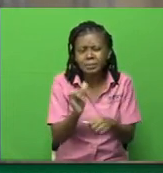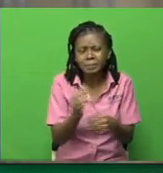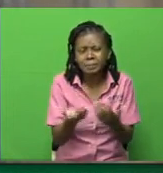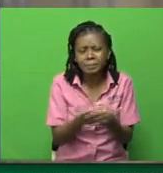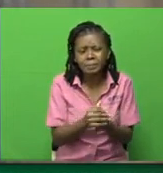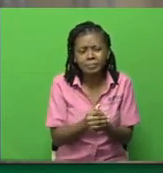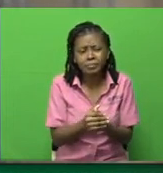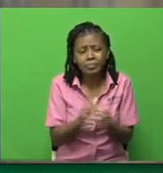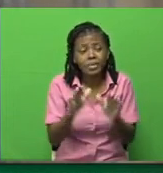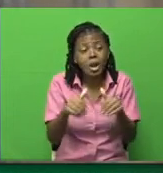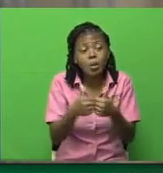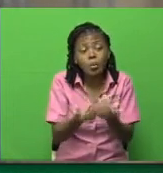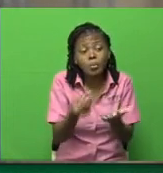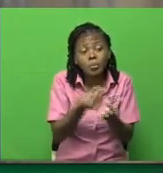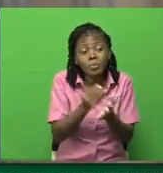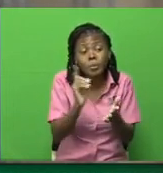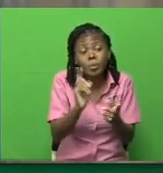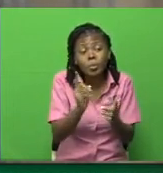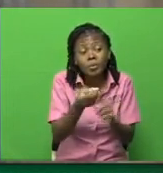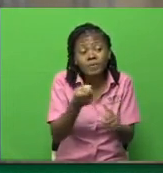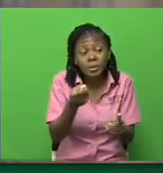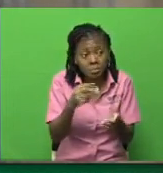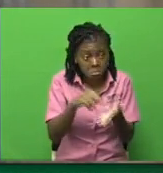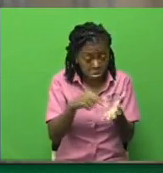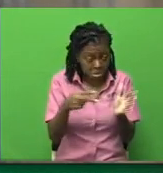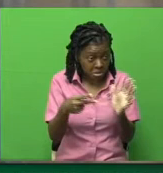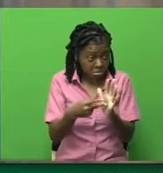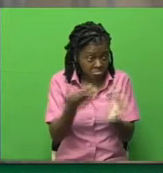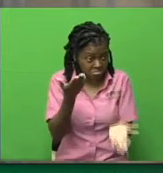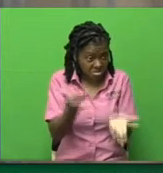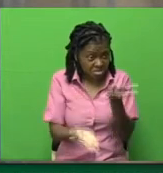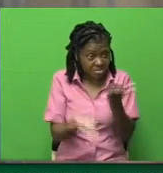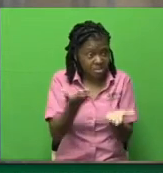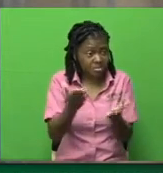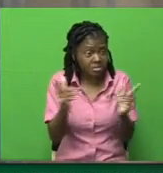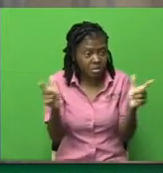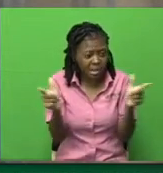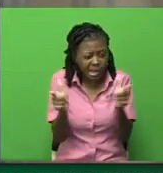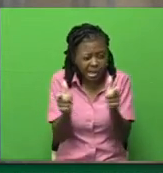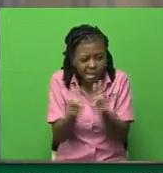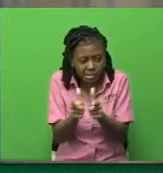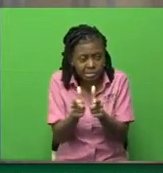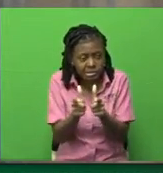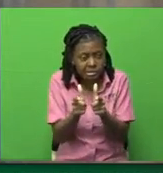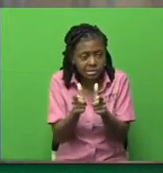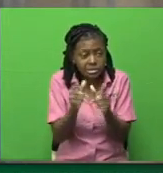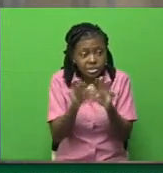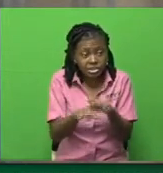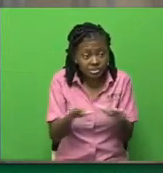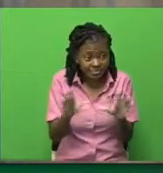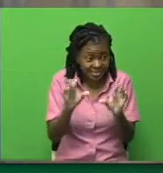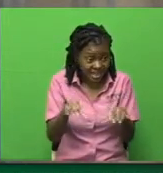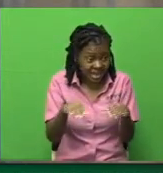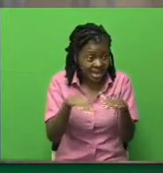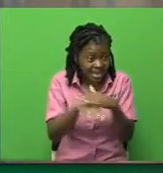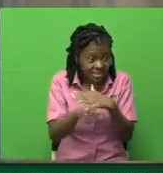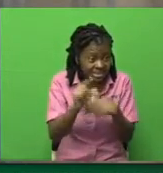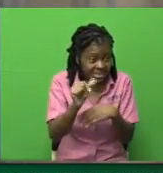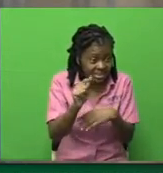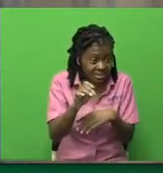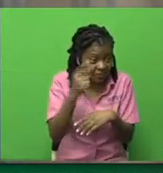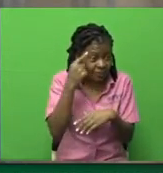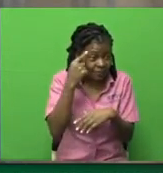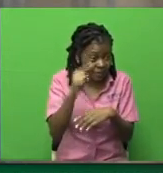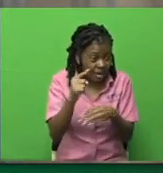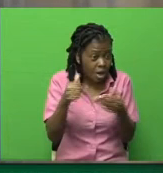cut back on Fund in for the current number of beneficiaries that is to give less of them to service this expansion it's